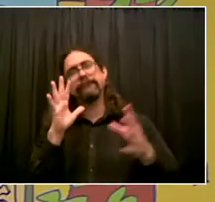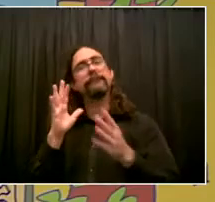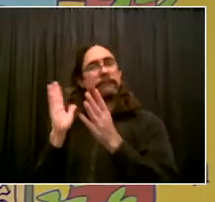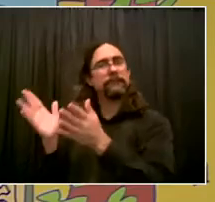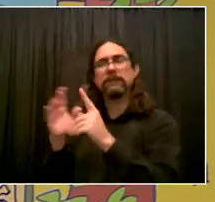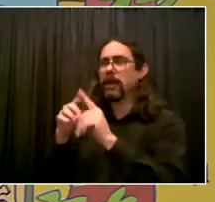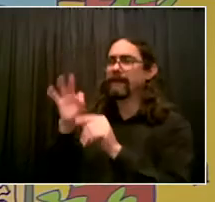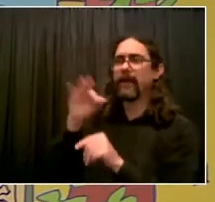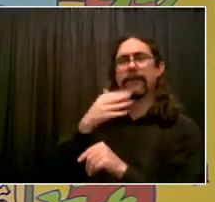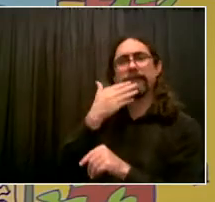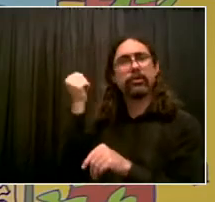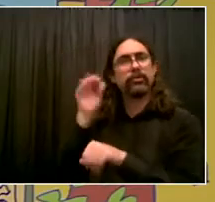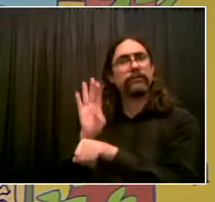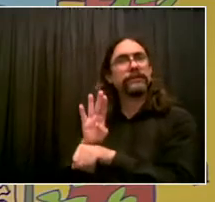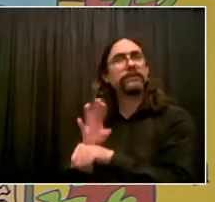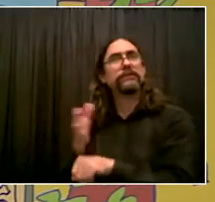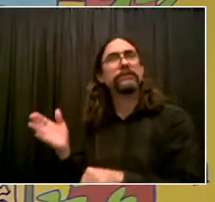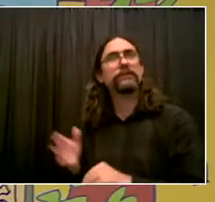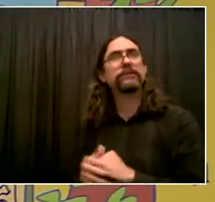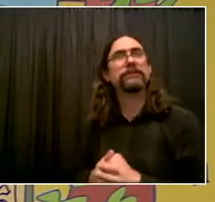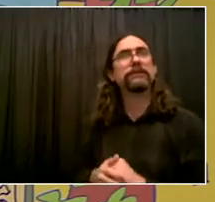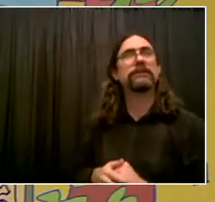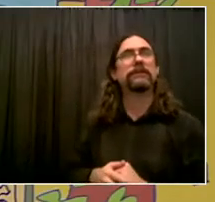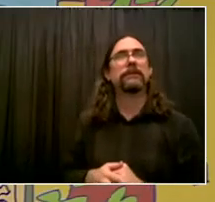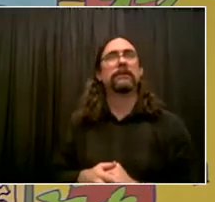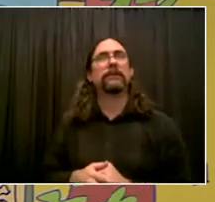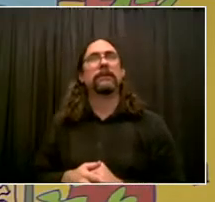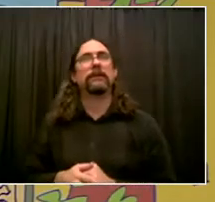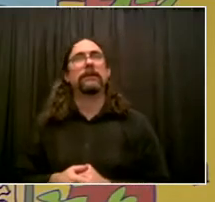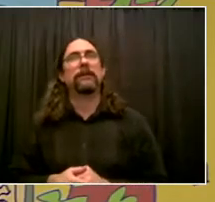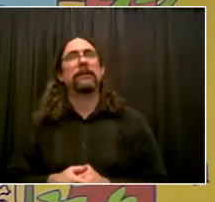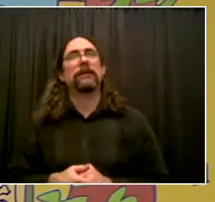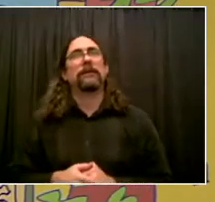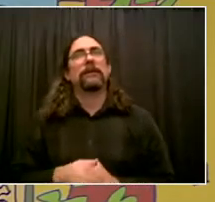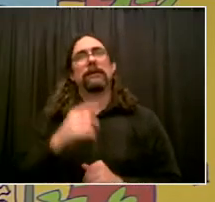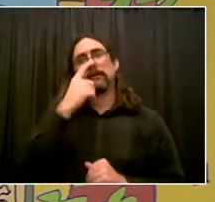made the decision, and I'm comfortable with it. Go ahead, Julia.